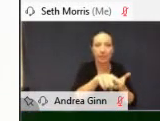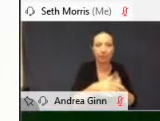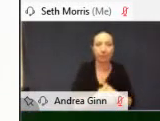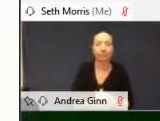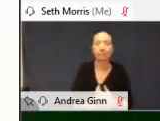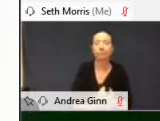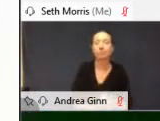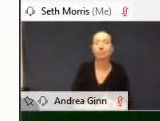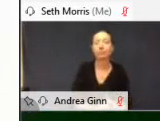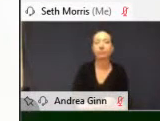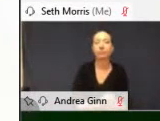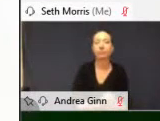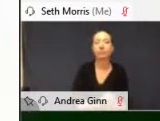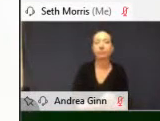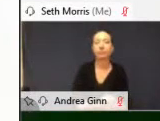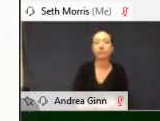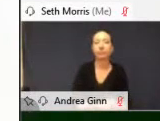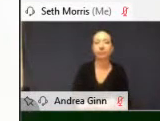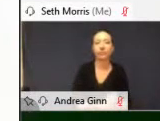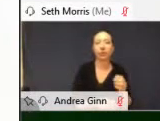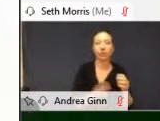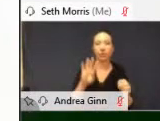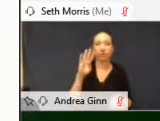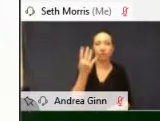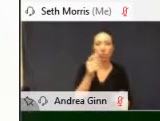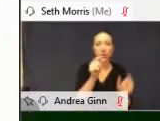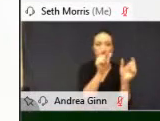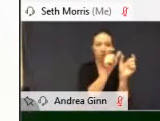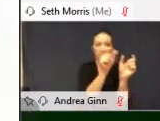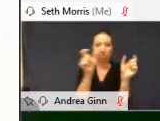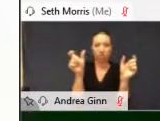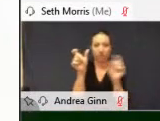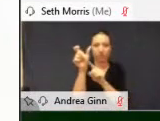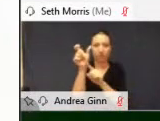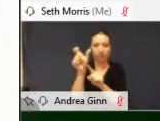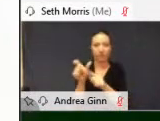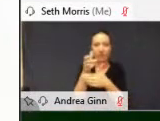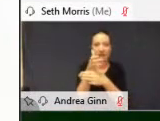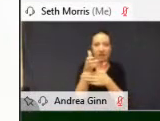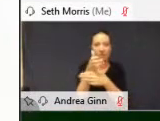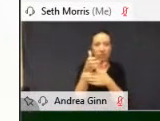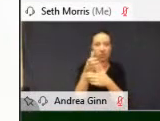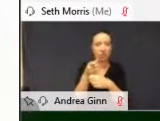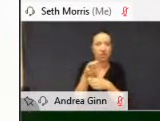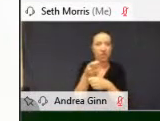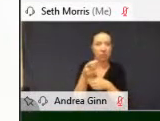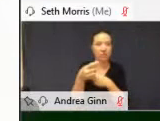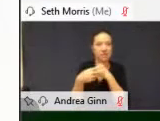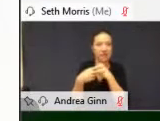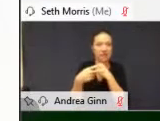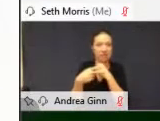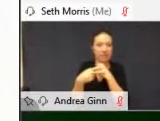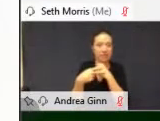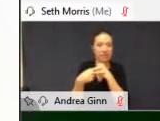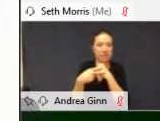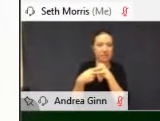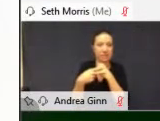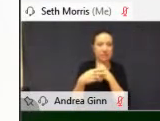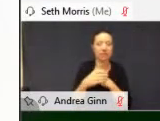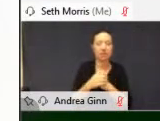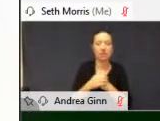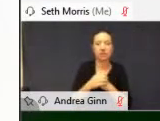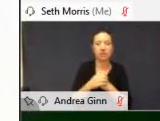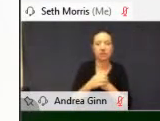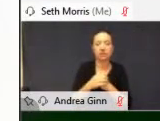the fourth column there on average annual savings per marketplace subsidized New Mexicans is there to show you the